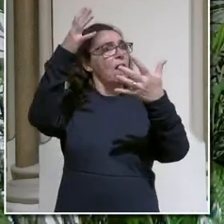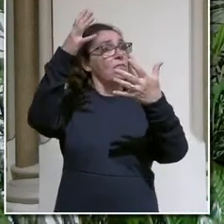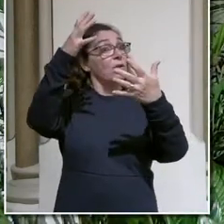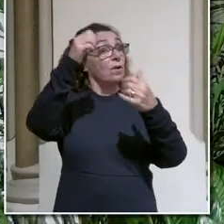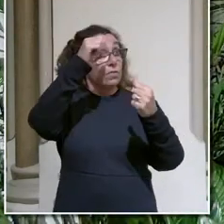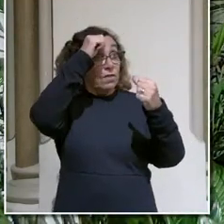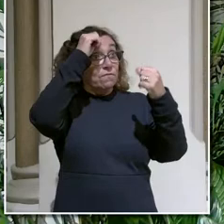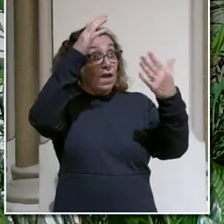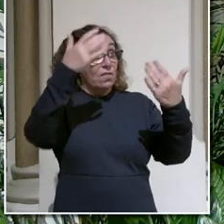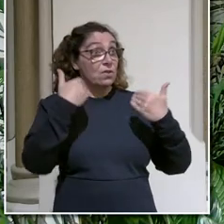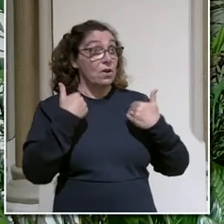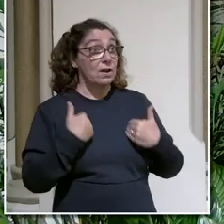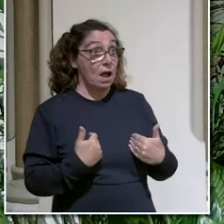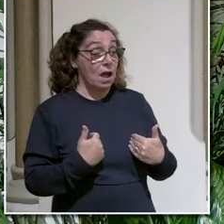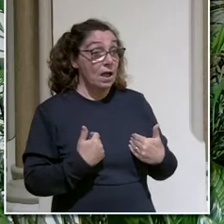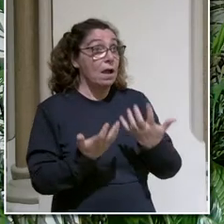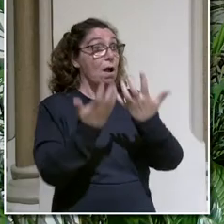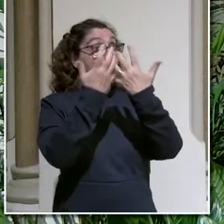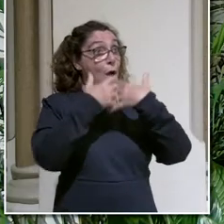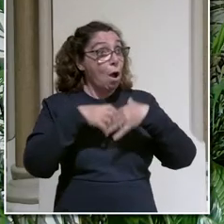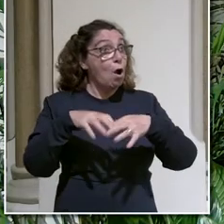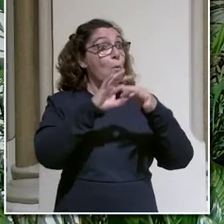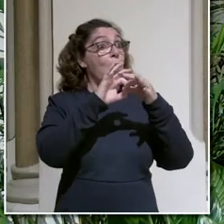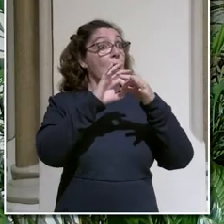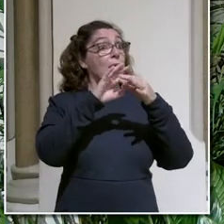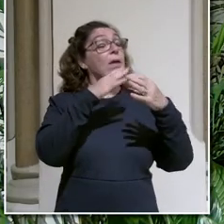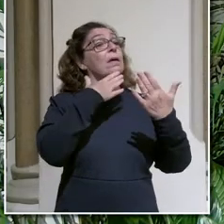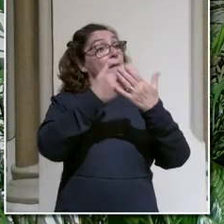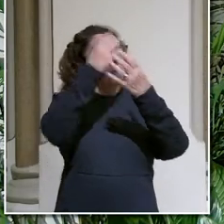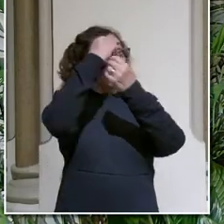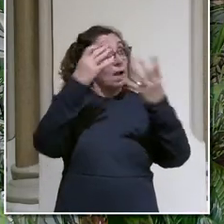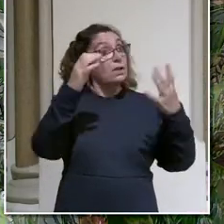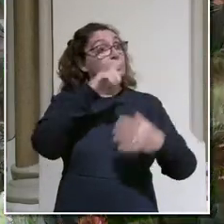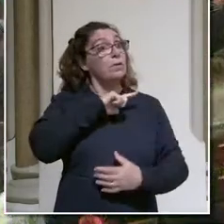I are one. The Gospel of the Lord.